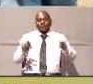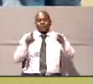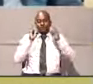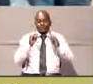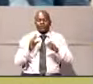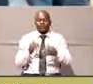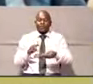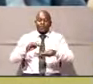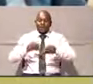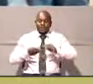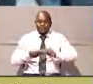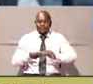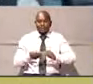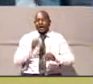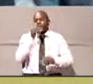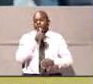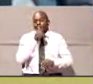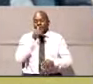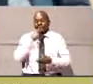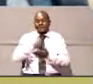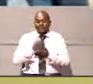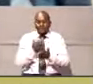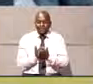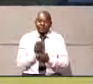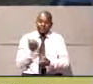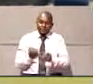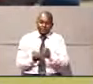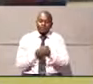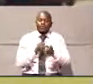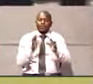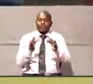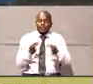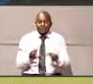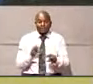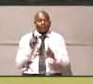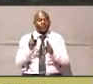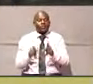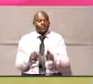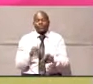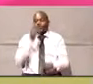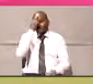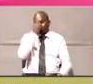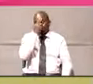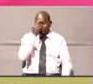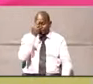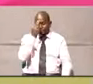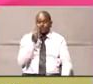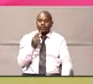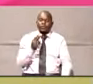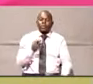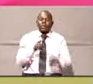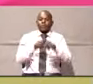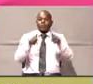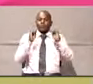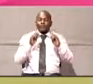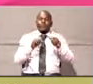forging partnerships with the private sector to support financially disadvantaged students. Many universities around